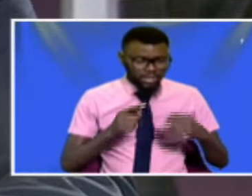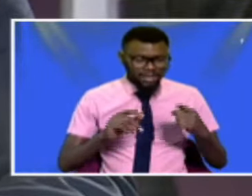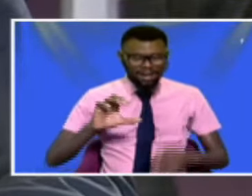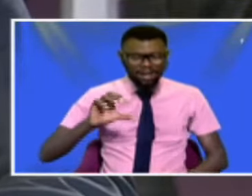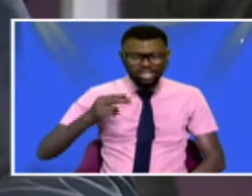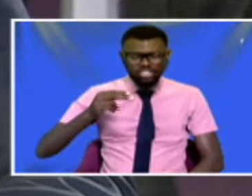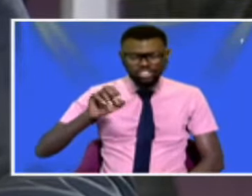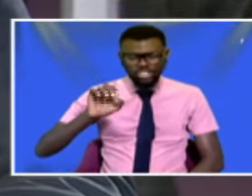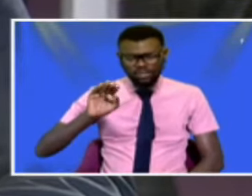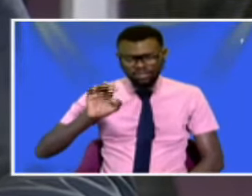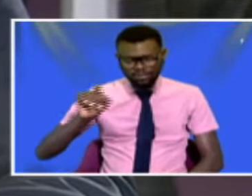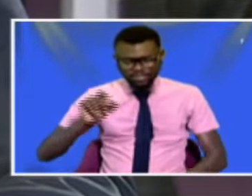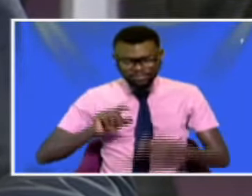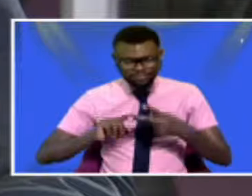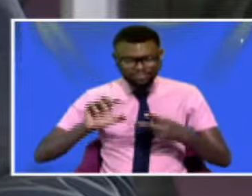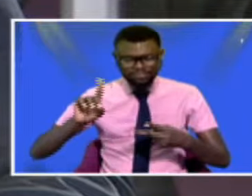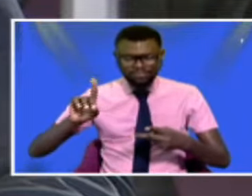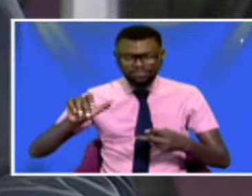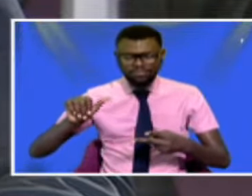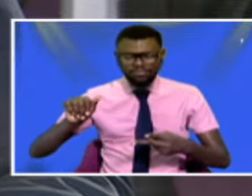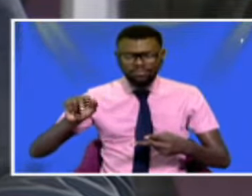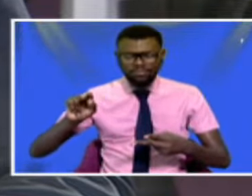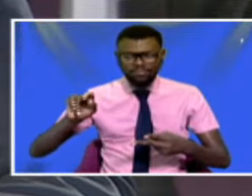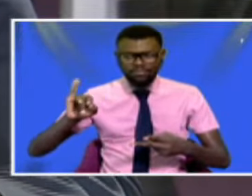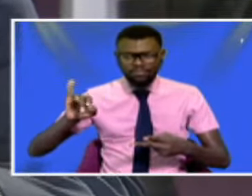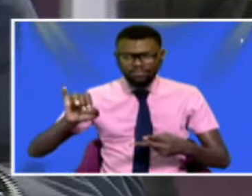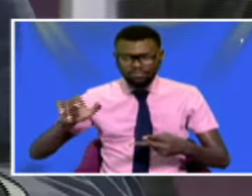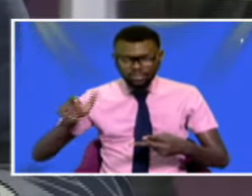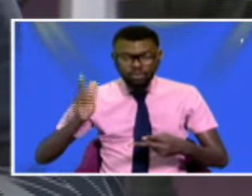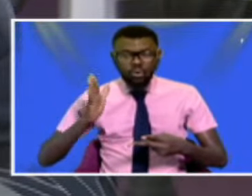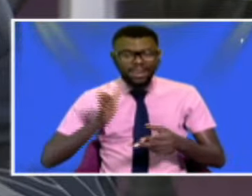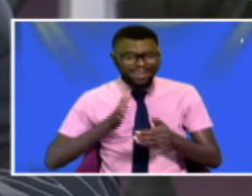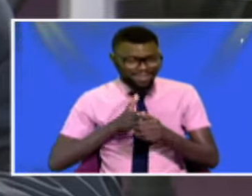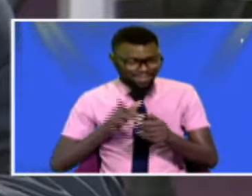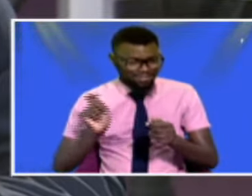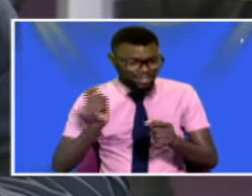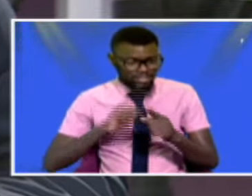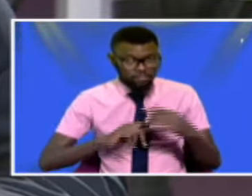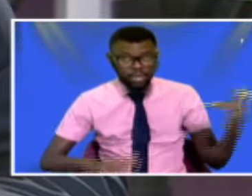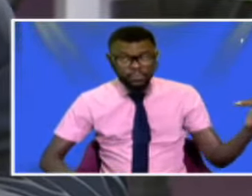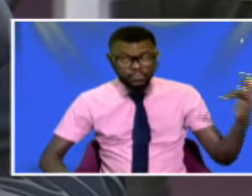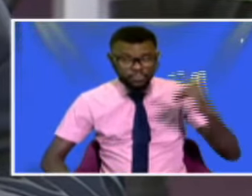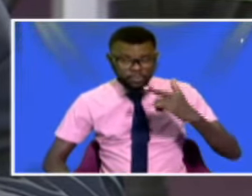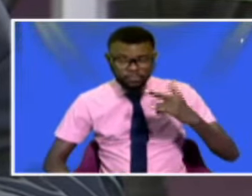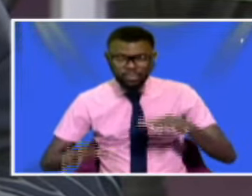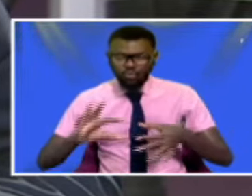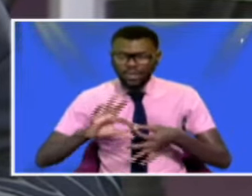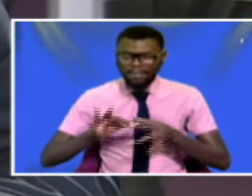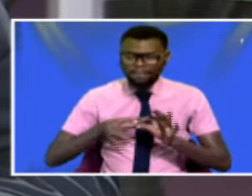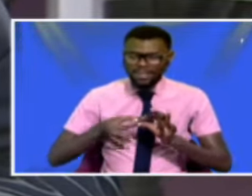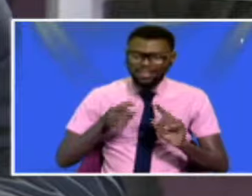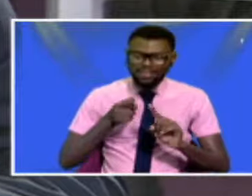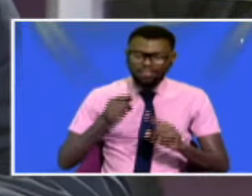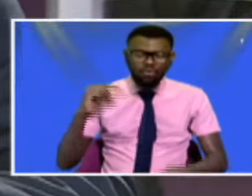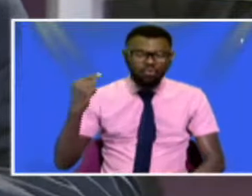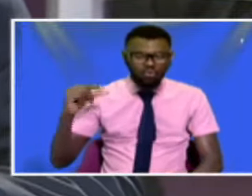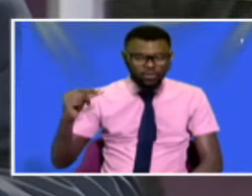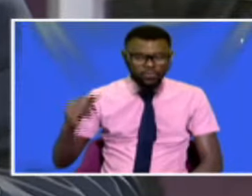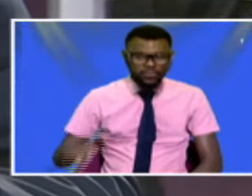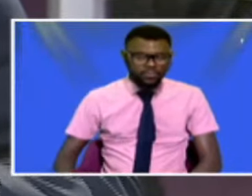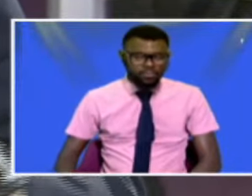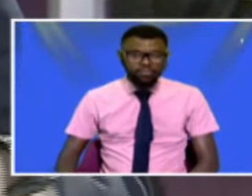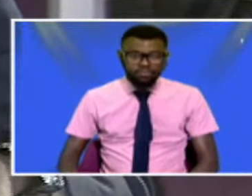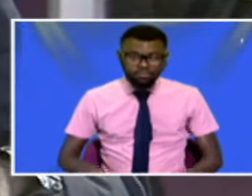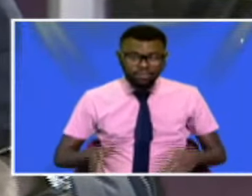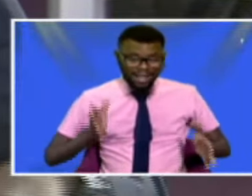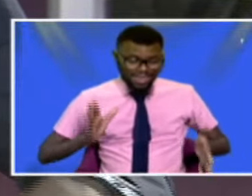Mateko will lead Kenya's hunt for gold at the Olympics. The team, named by Athletics Kenya,